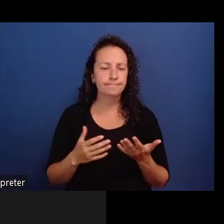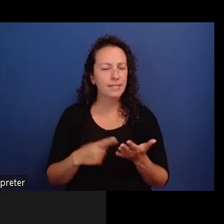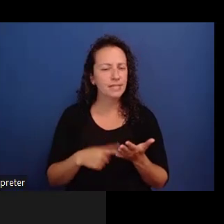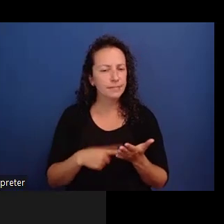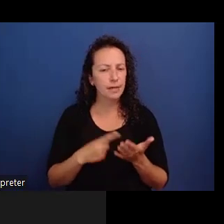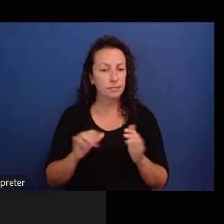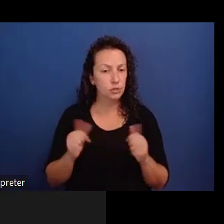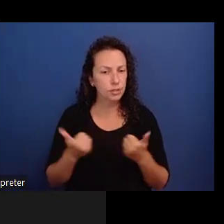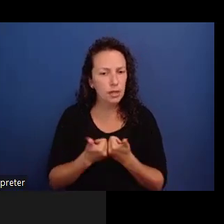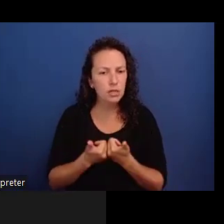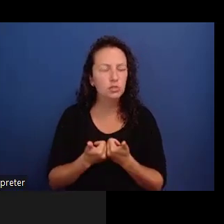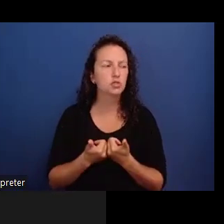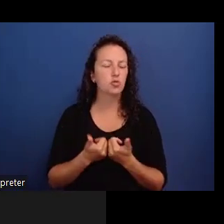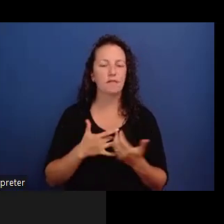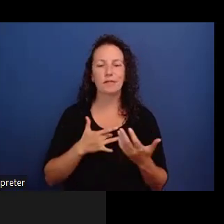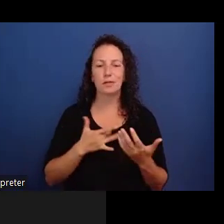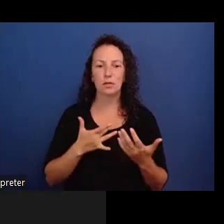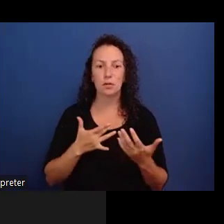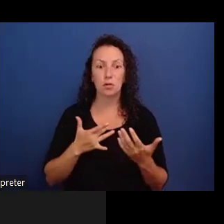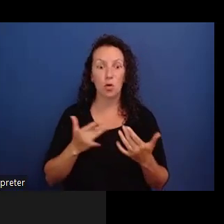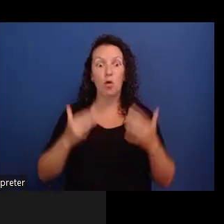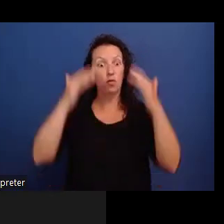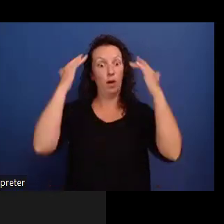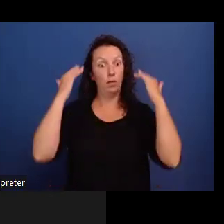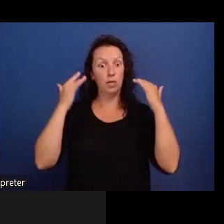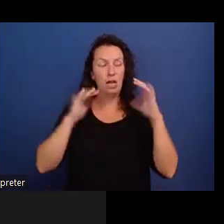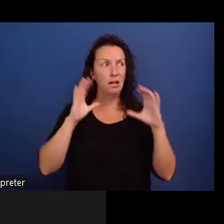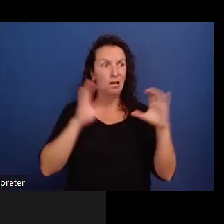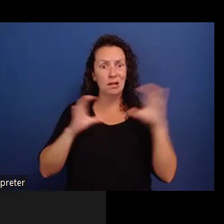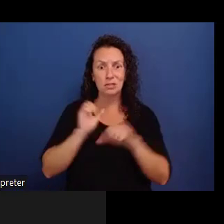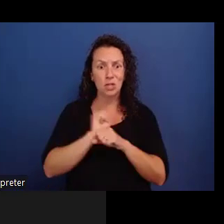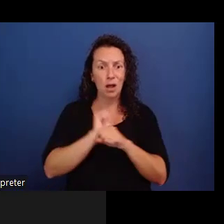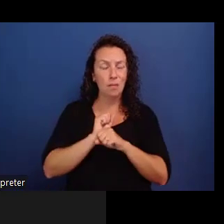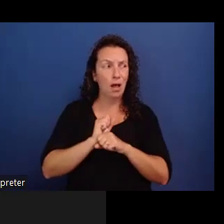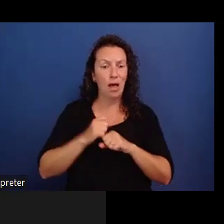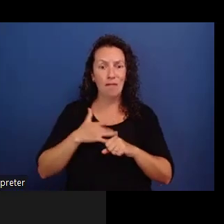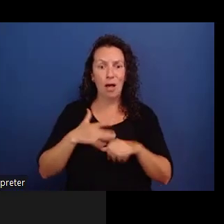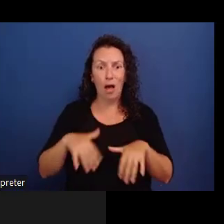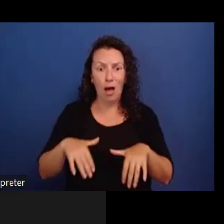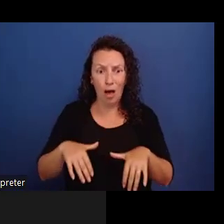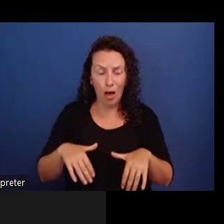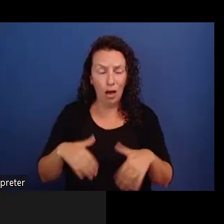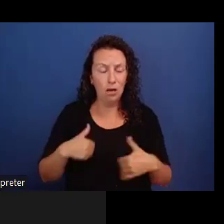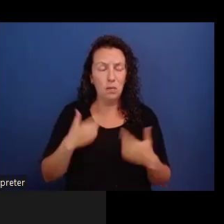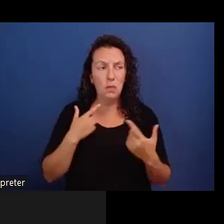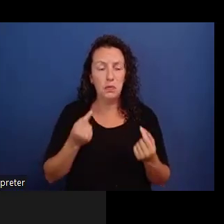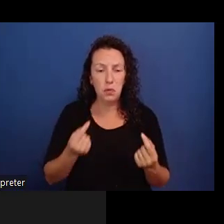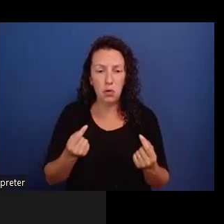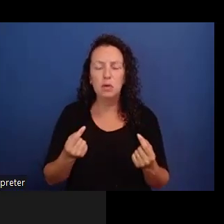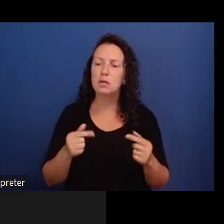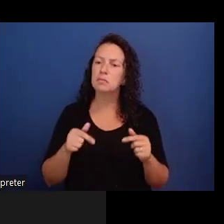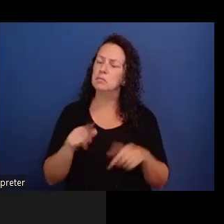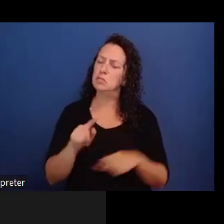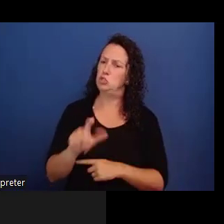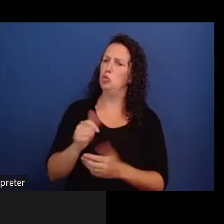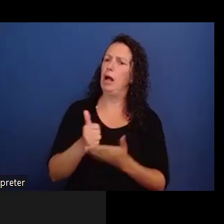you know, the overwhelming piece of finding that job, we're trying to make it so that it's not so